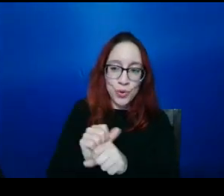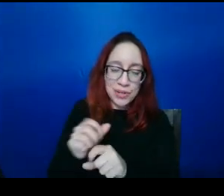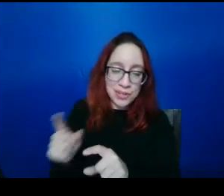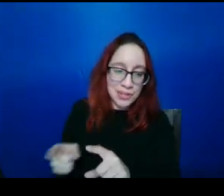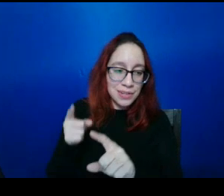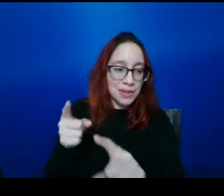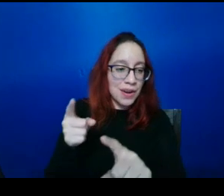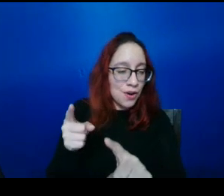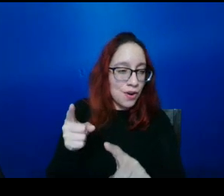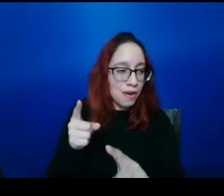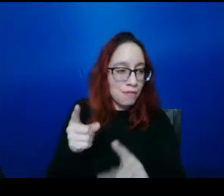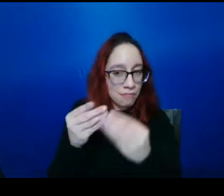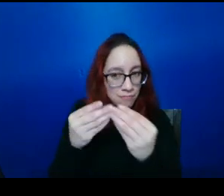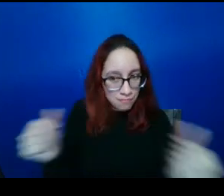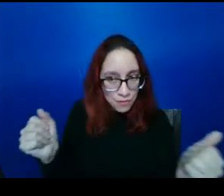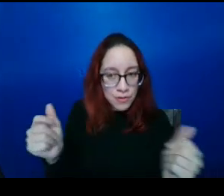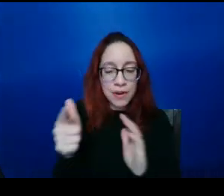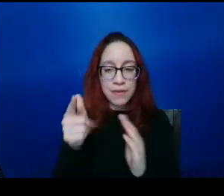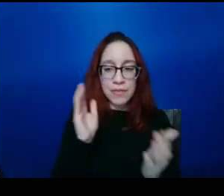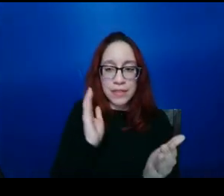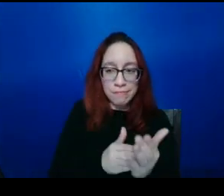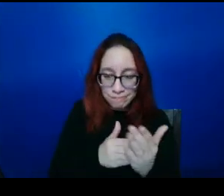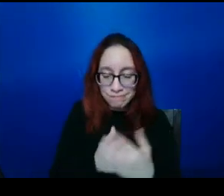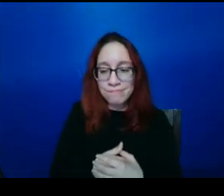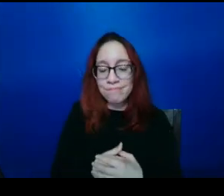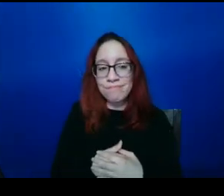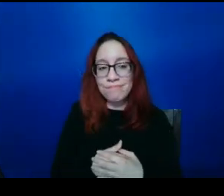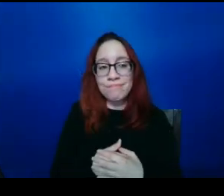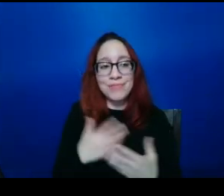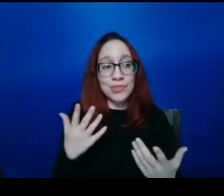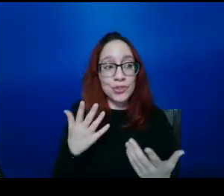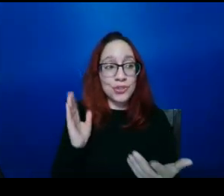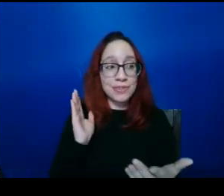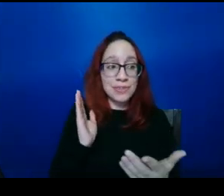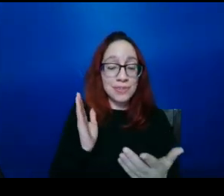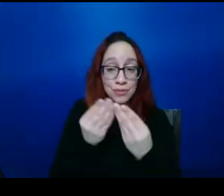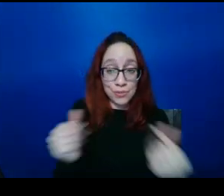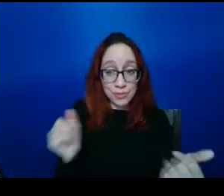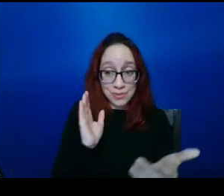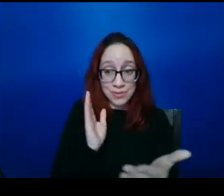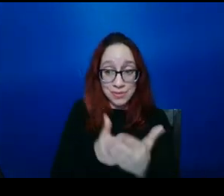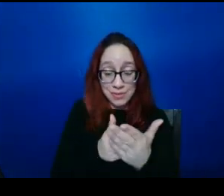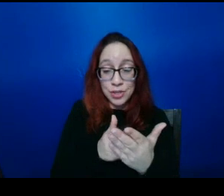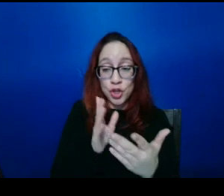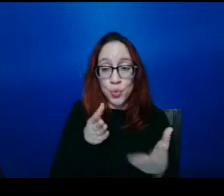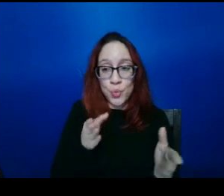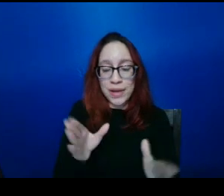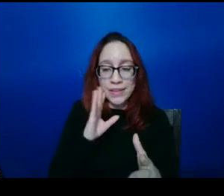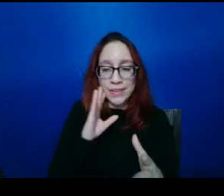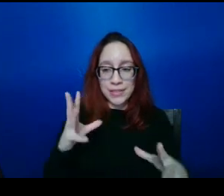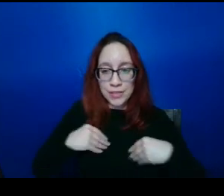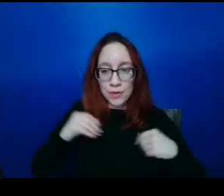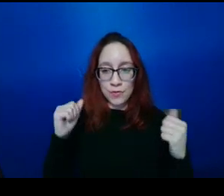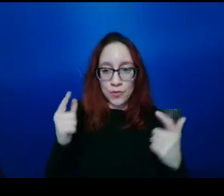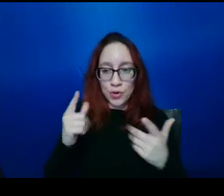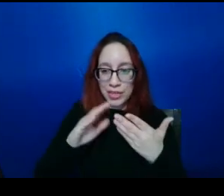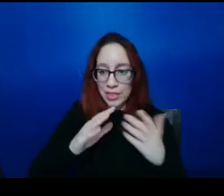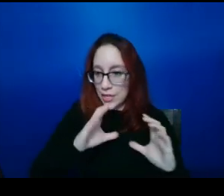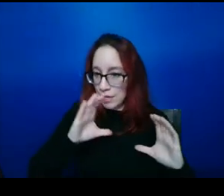a resolution of the lawsuit, because the resolution of the lawsuit in a way that is acceptable to the